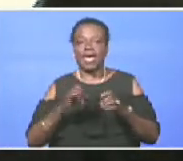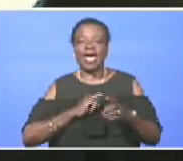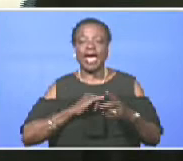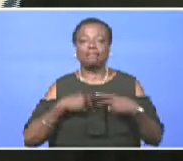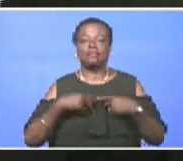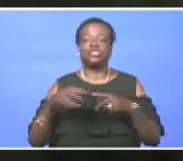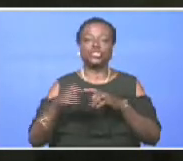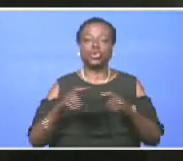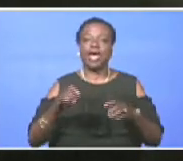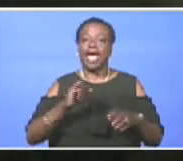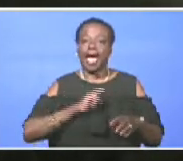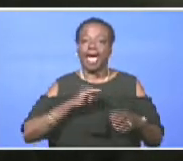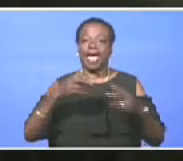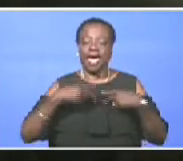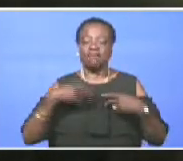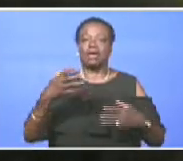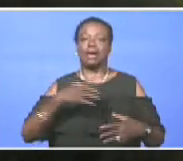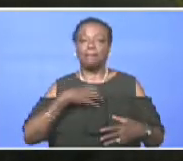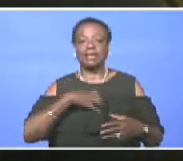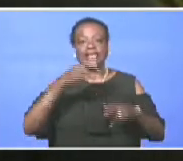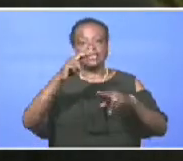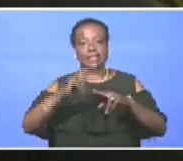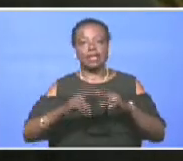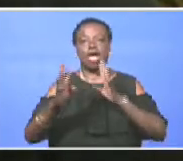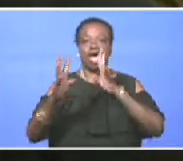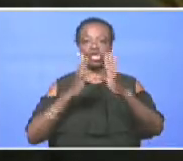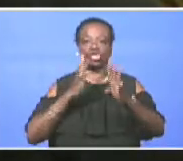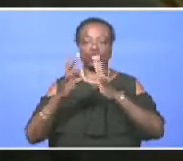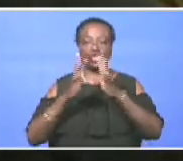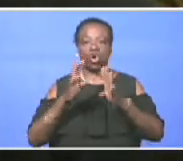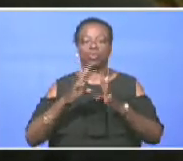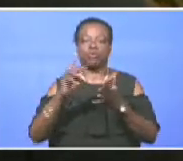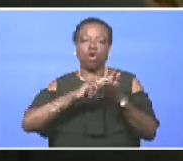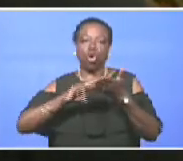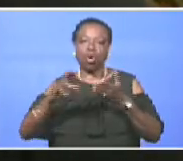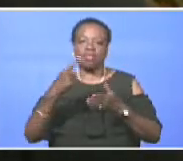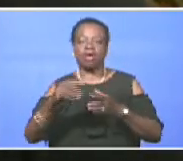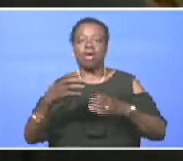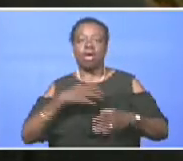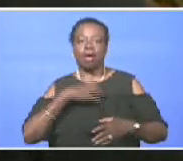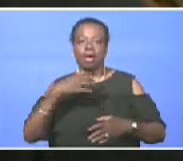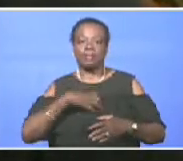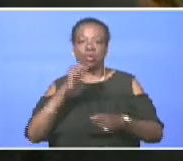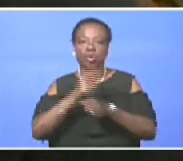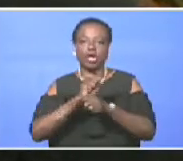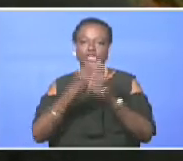sit with us, talk through their complaints. We had their complaints recorded, and we're working to resolve those as we speak.